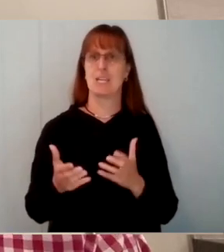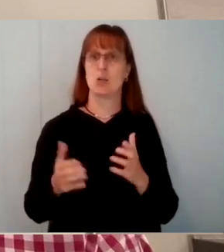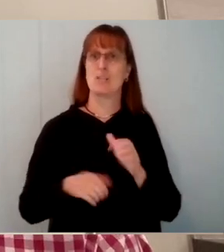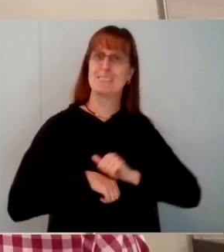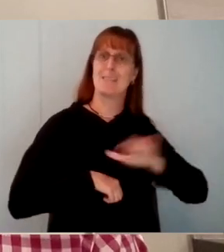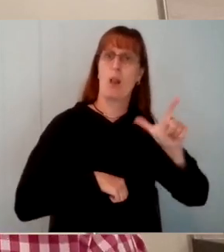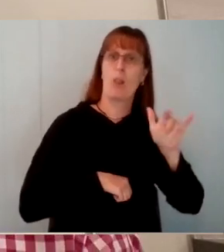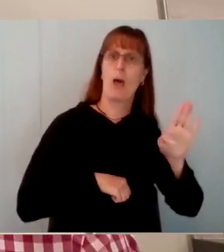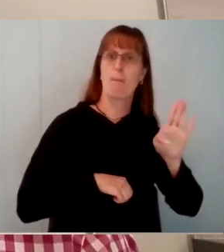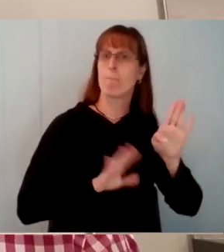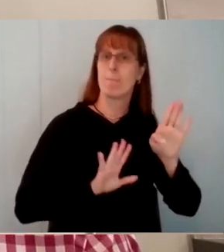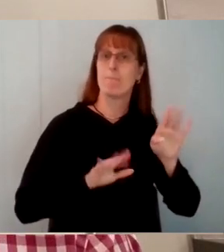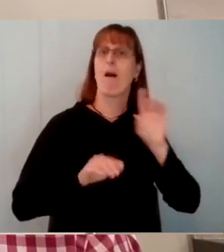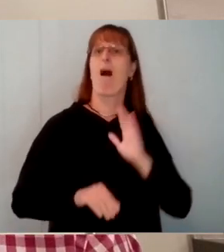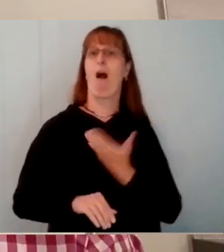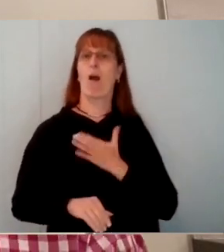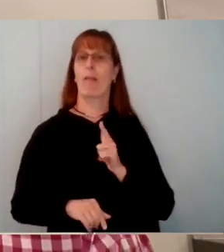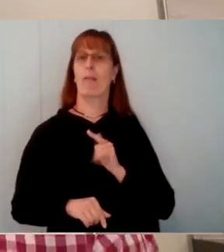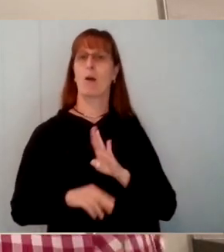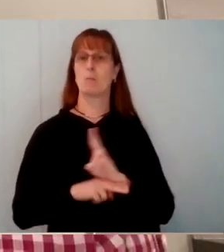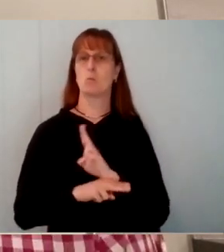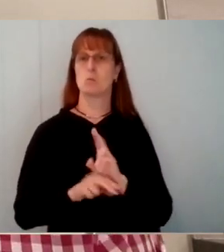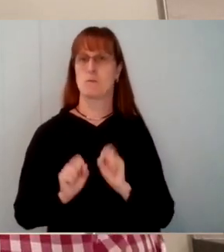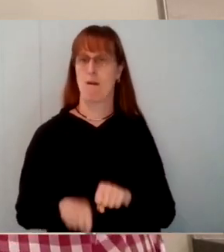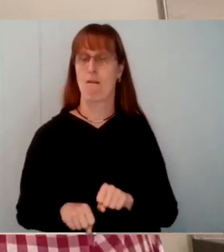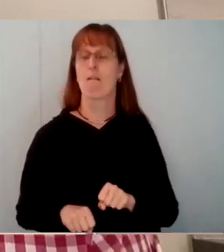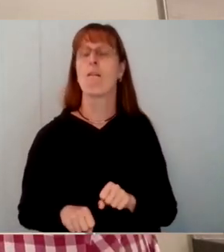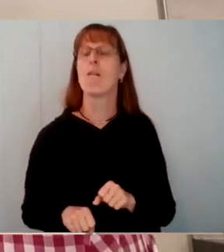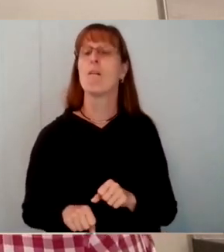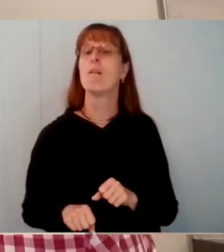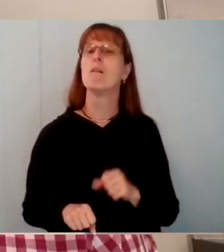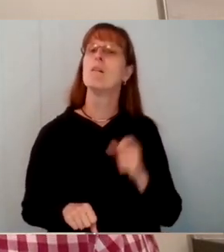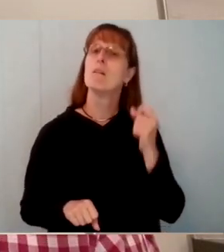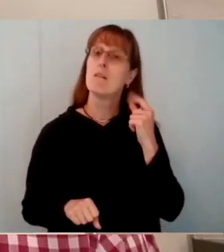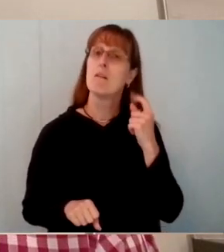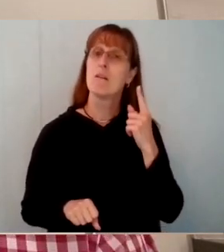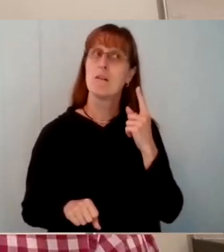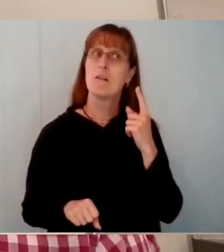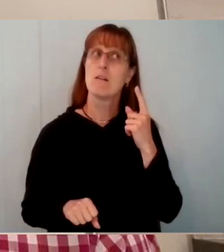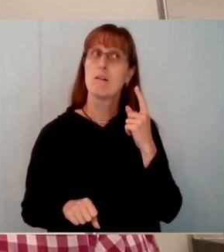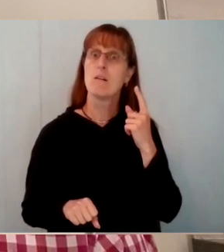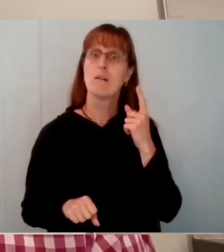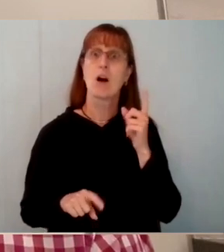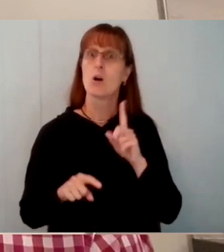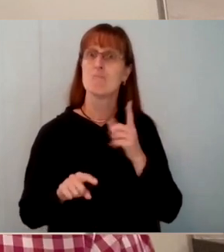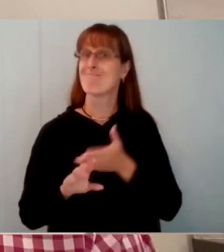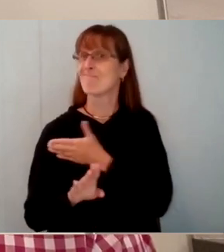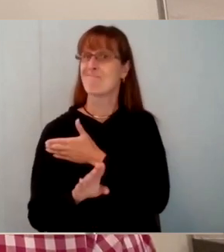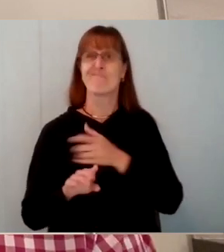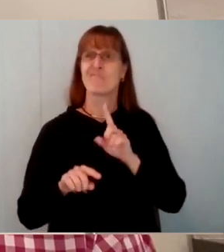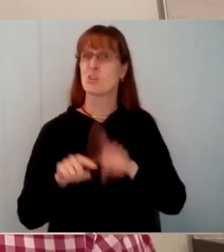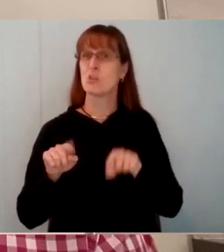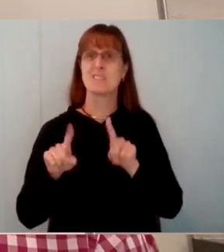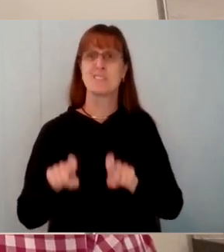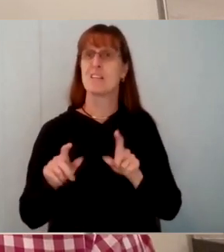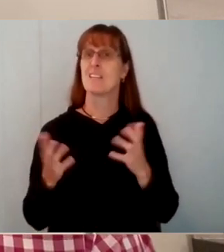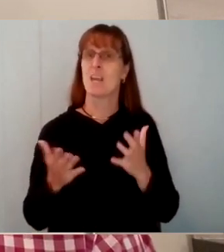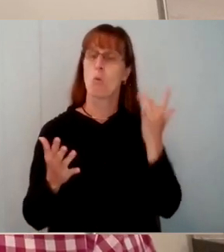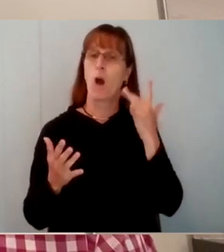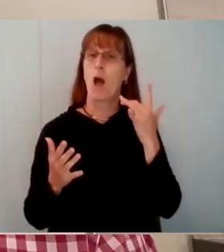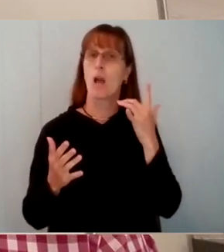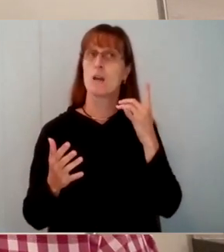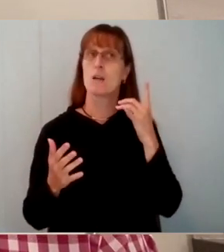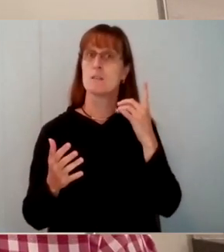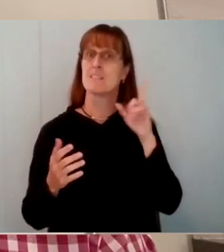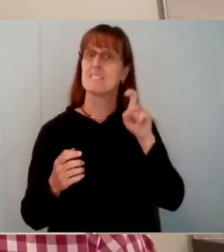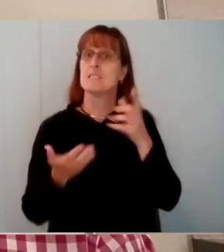have the reagents. We've always had the equipment, but being a smaller health system, we were slow to get supplied by our vendors, and we now have that. And so